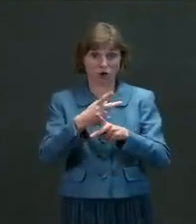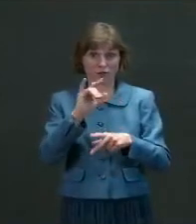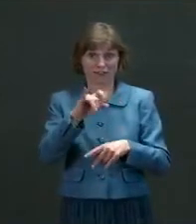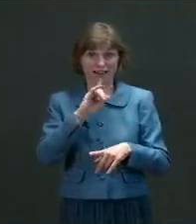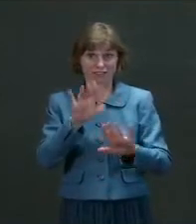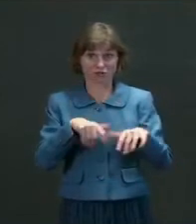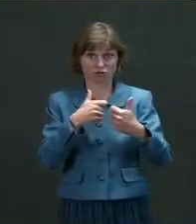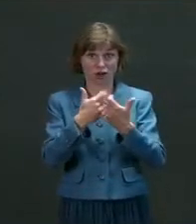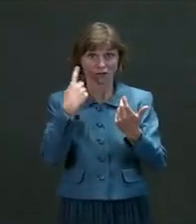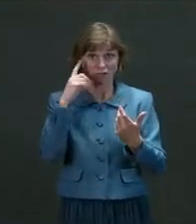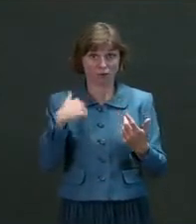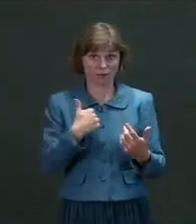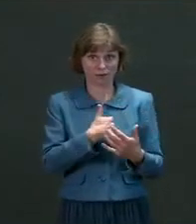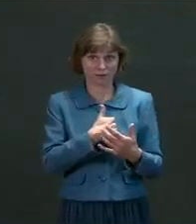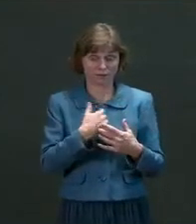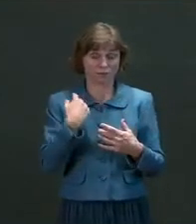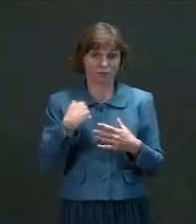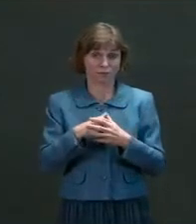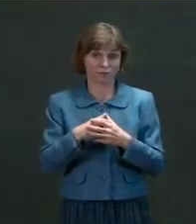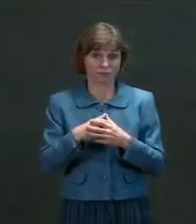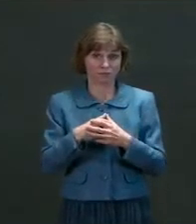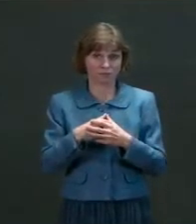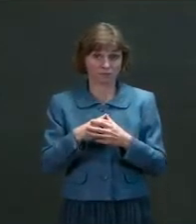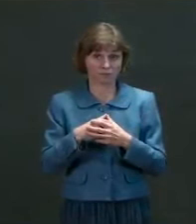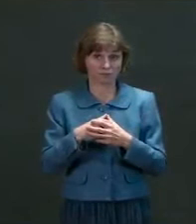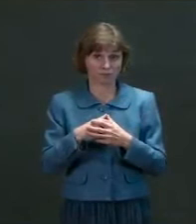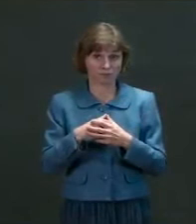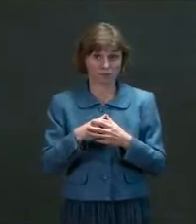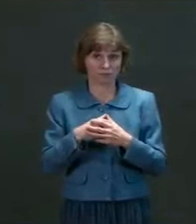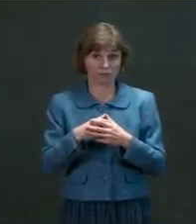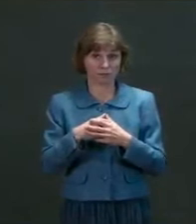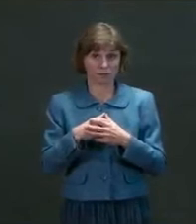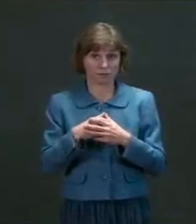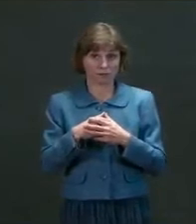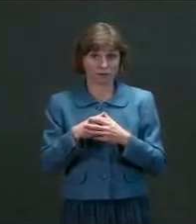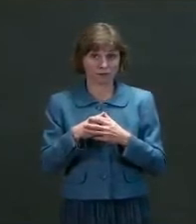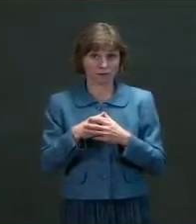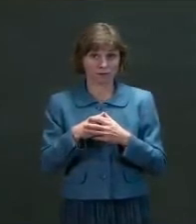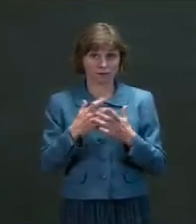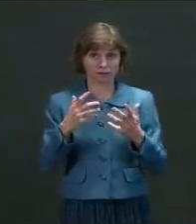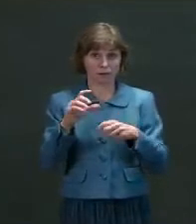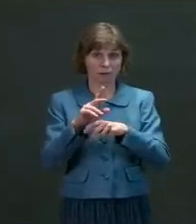things on the fly. And how do you communicate that with 50 people that are